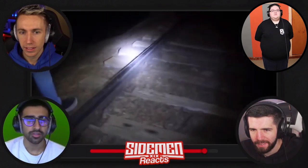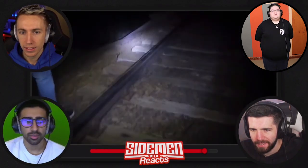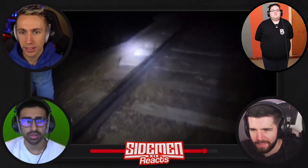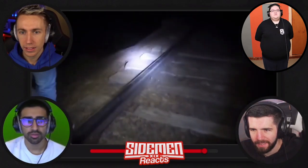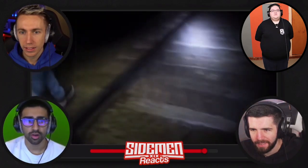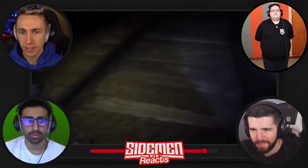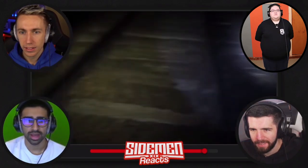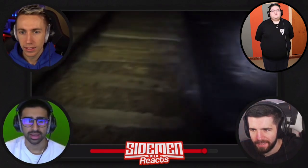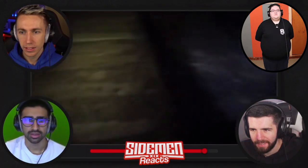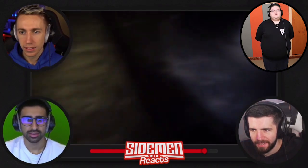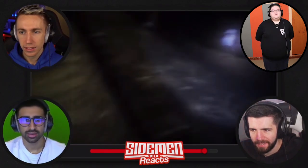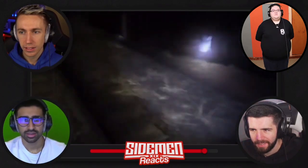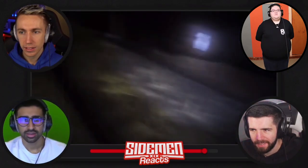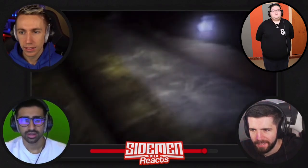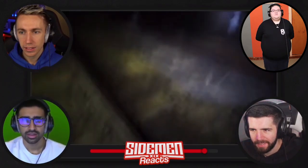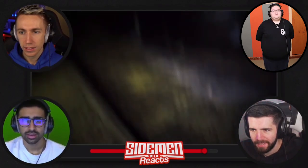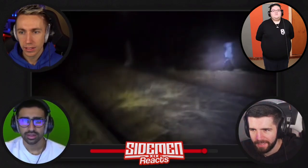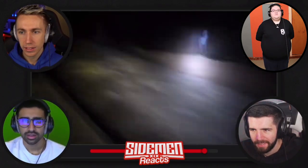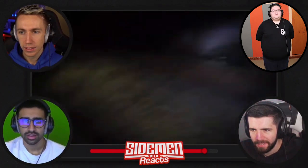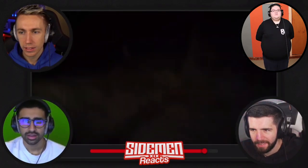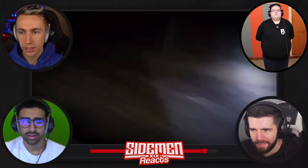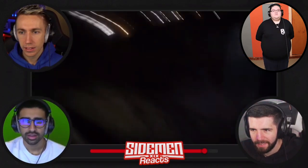Why are you filming the floor, man?